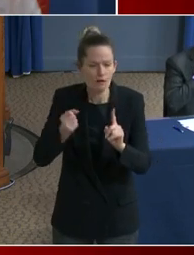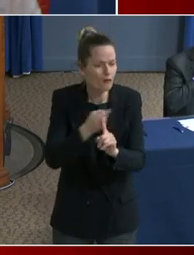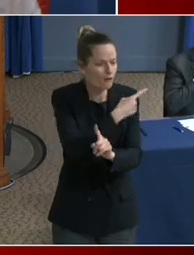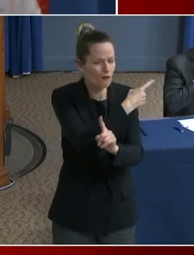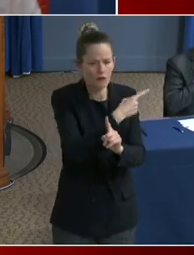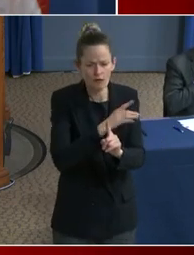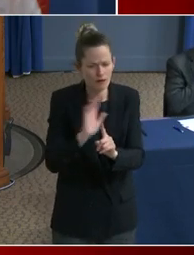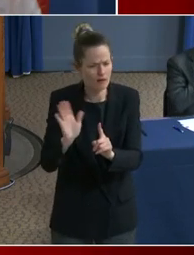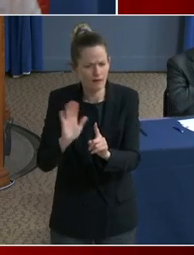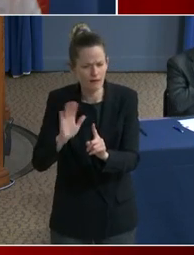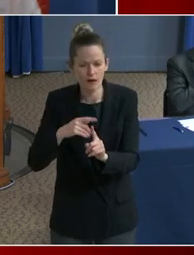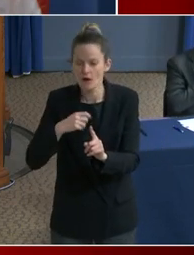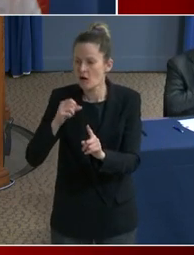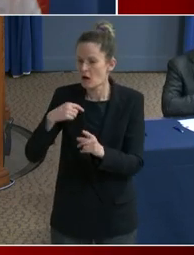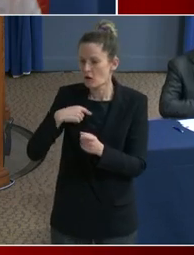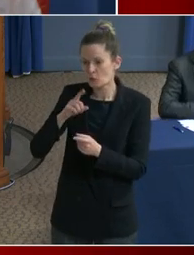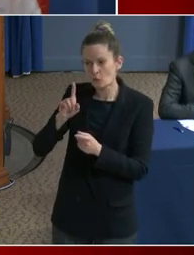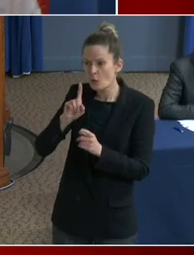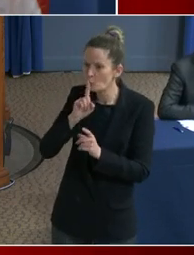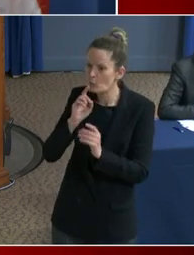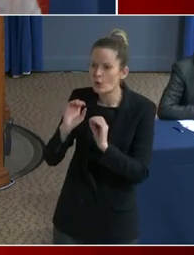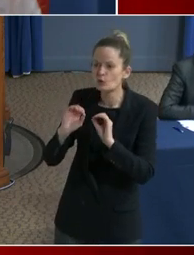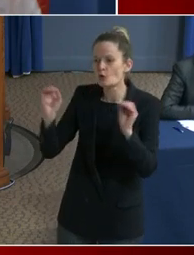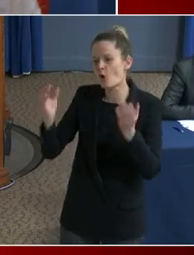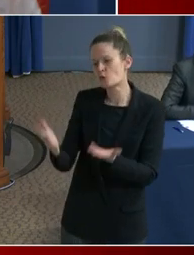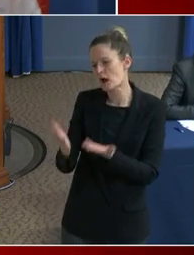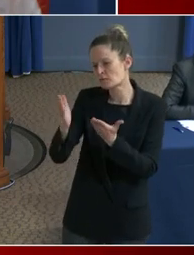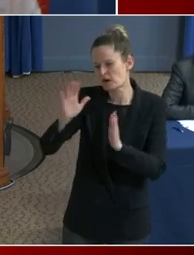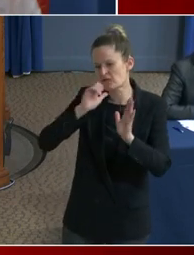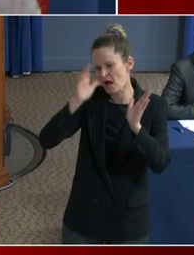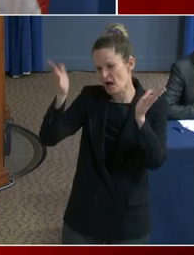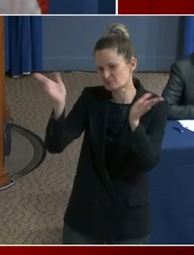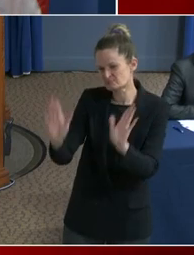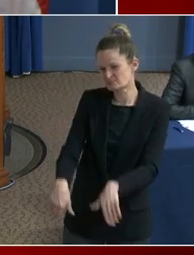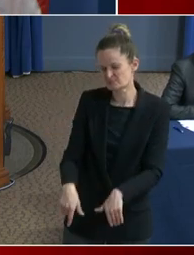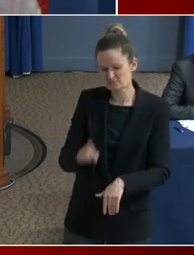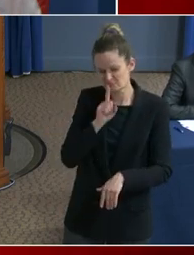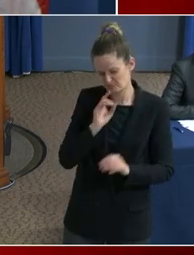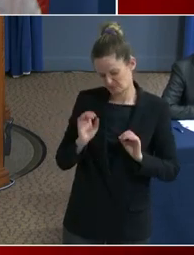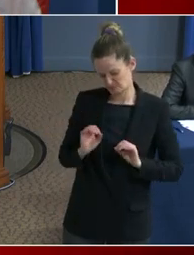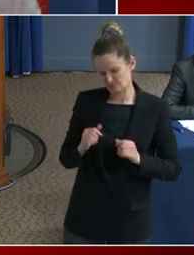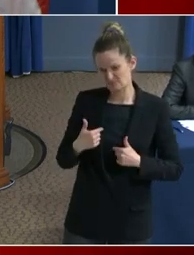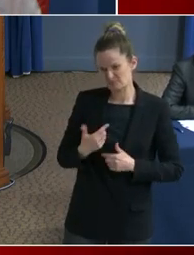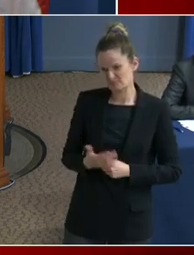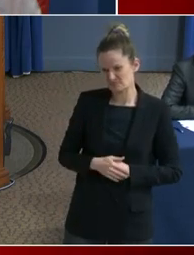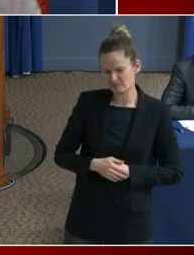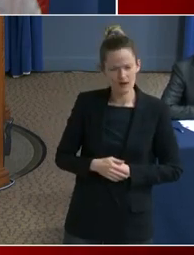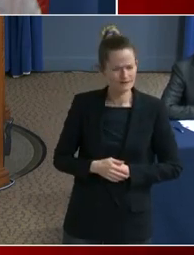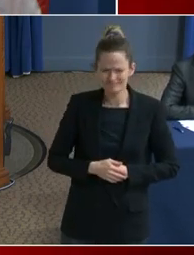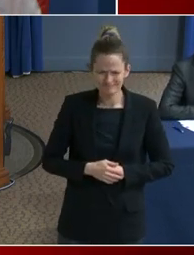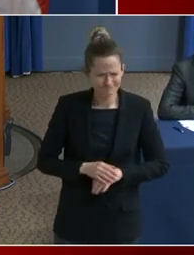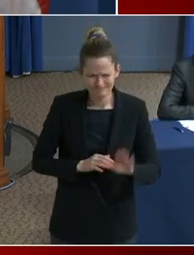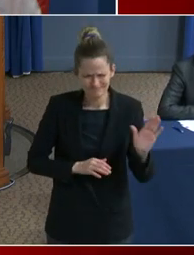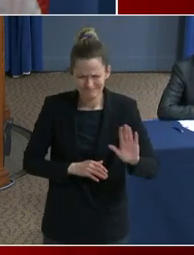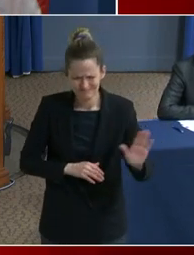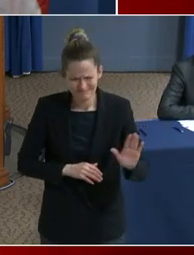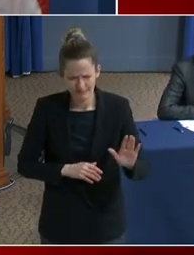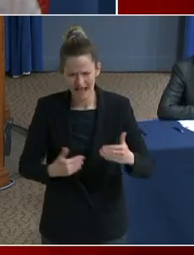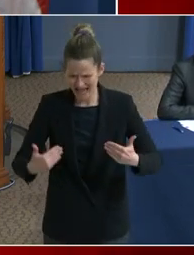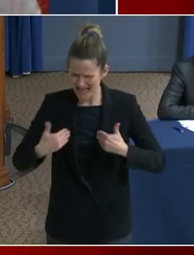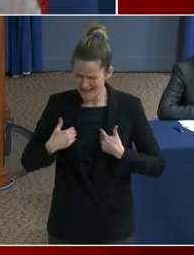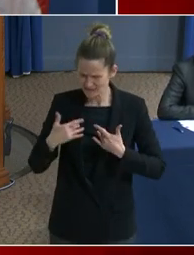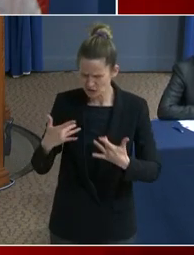no recommendation to wear masks indoors, because that's always been the case in cases where there's substantial or